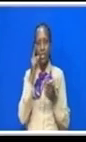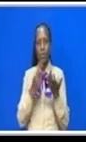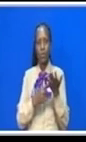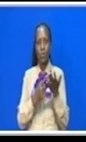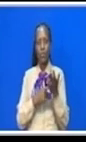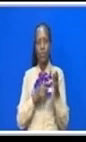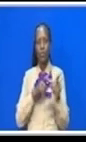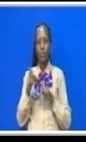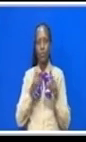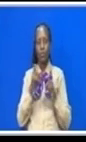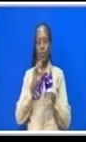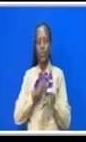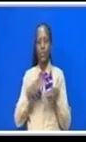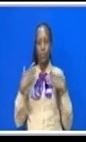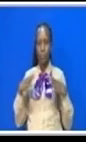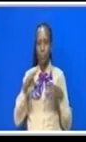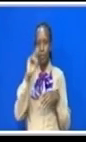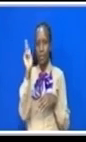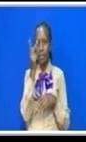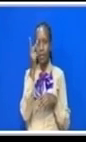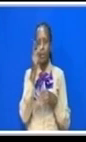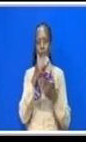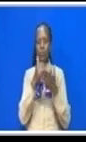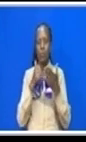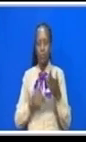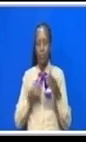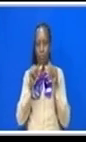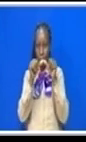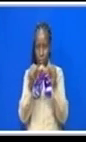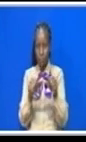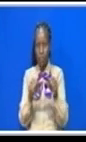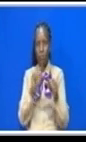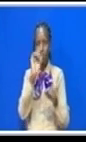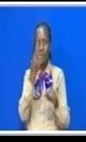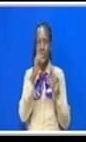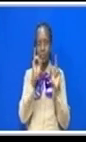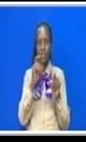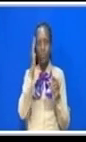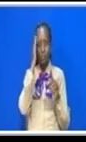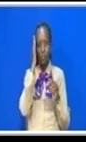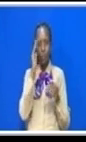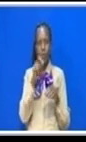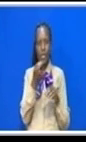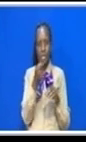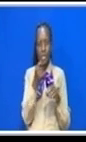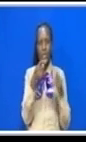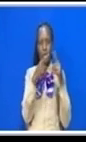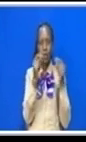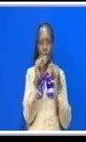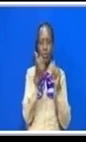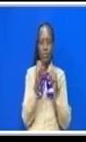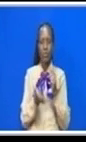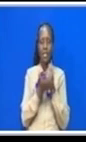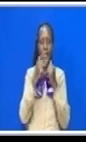Kenya. So before we go very far, we need to identify key terms that will help us understand